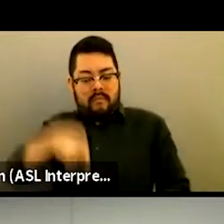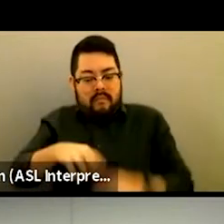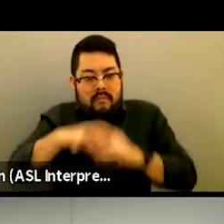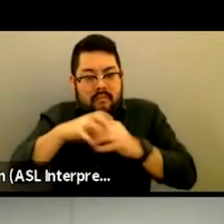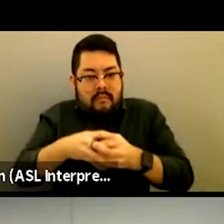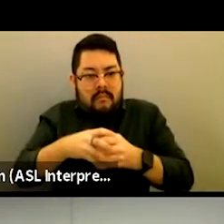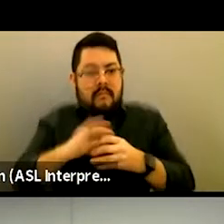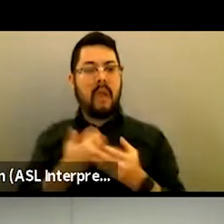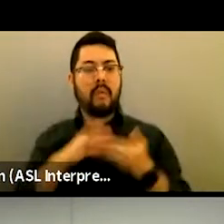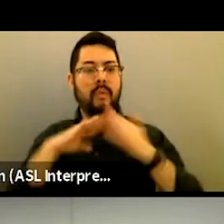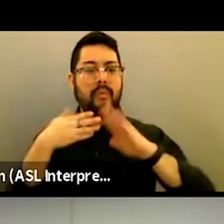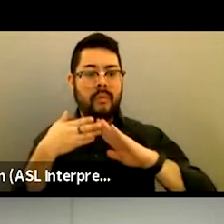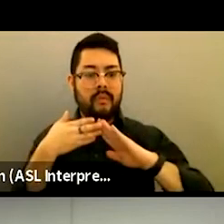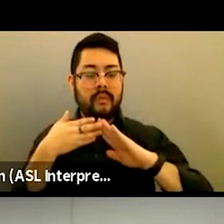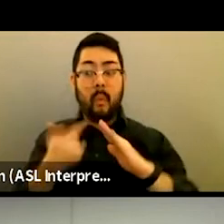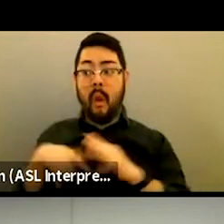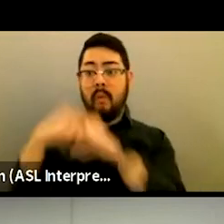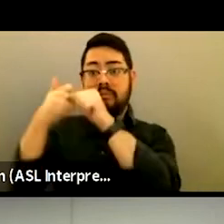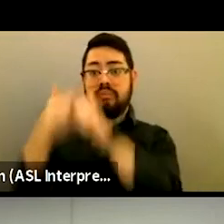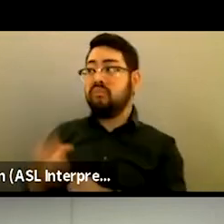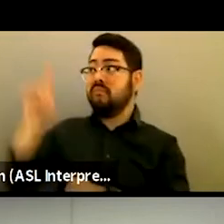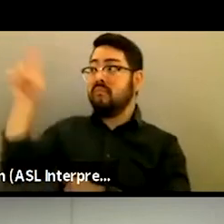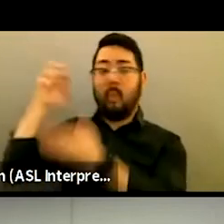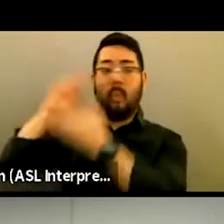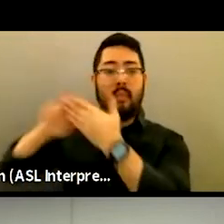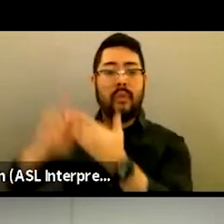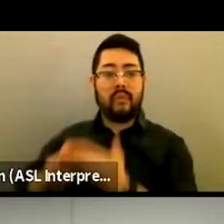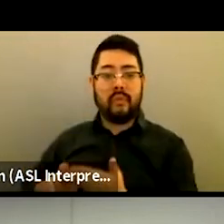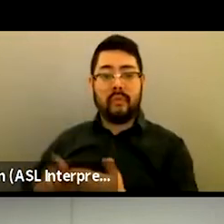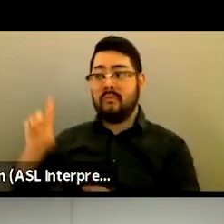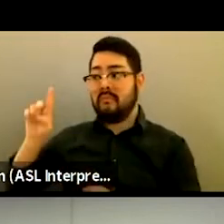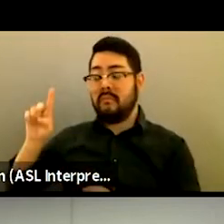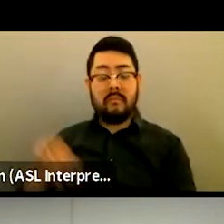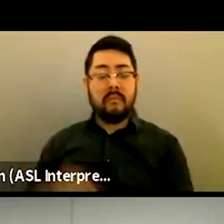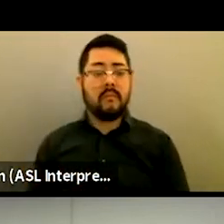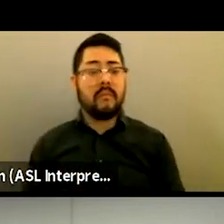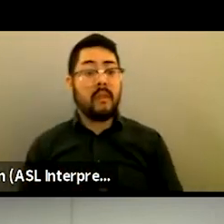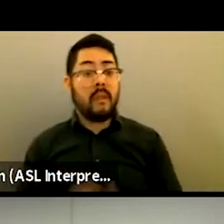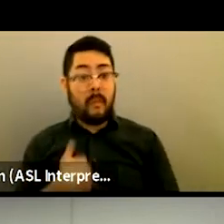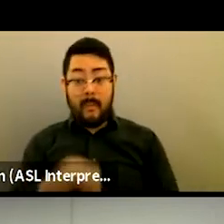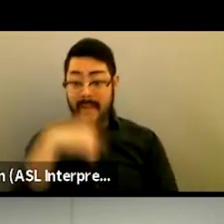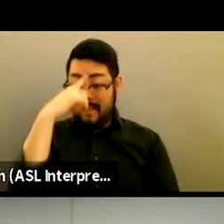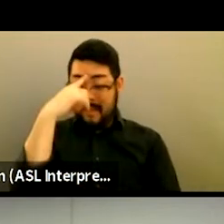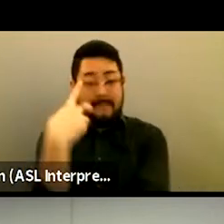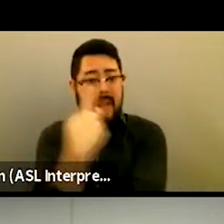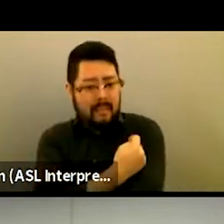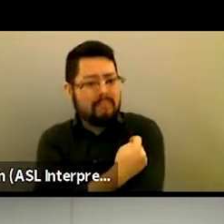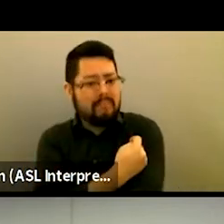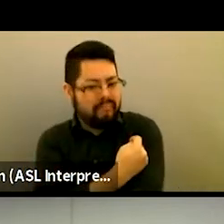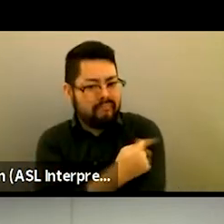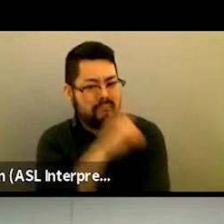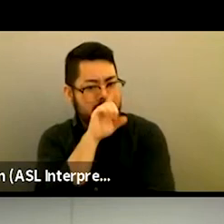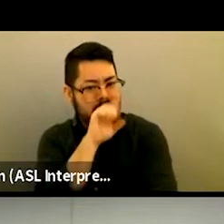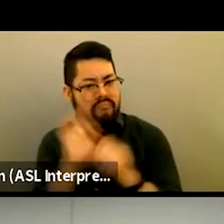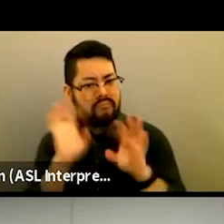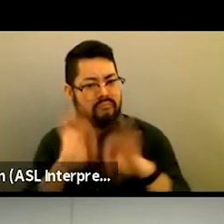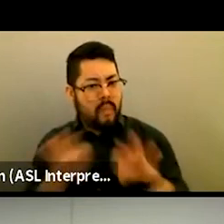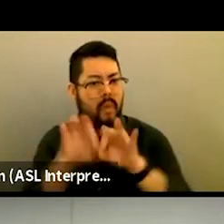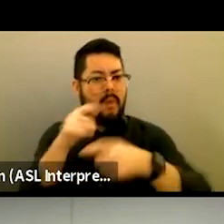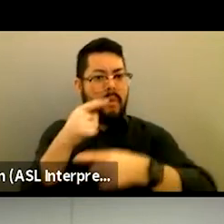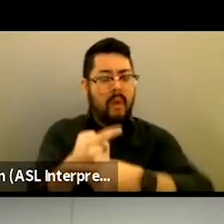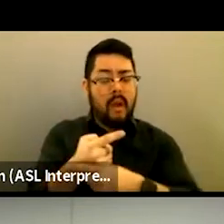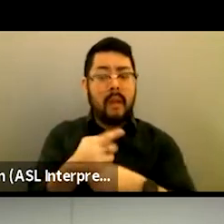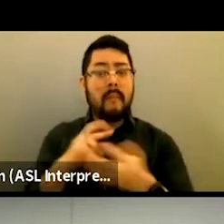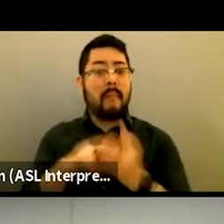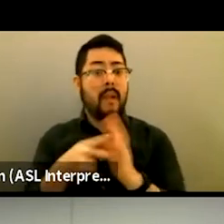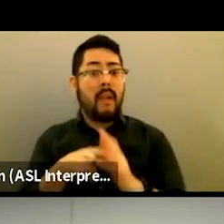data. We think that the vaccine is a very important tool. It will add to the tools that help us mitigate the